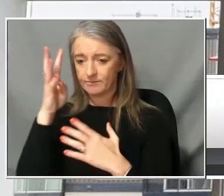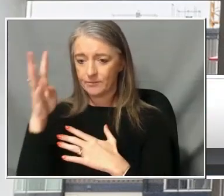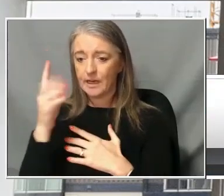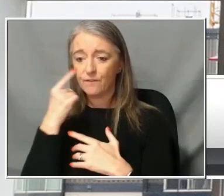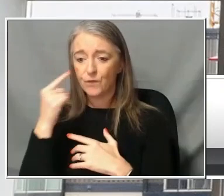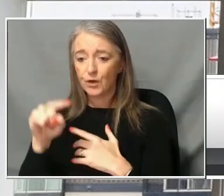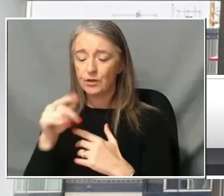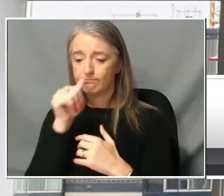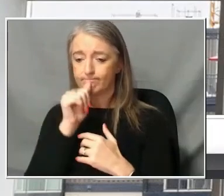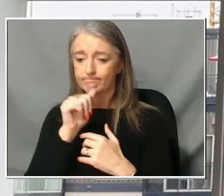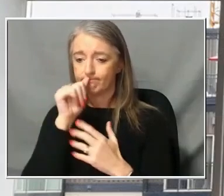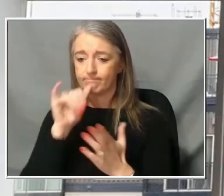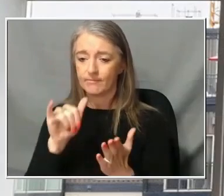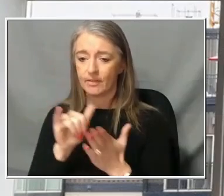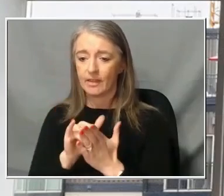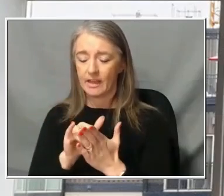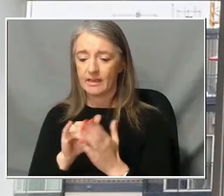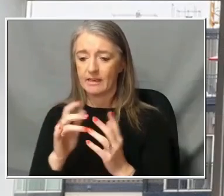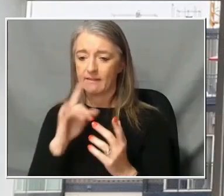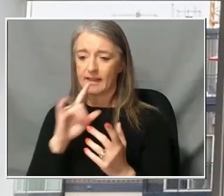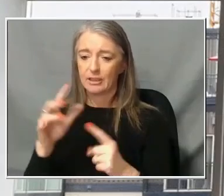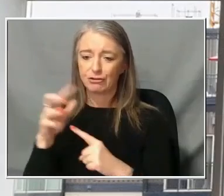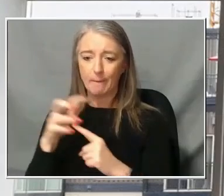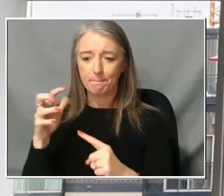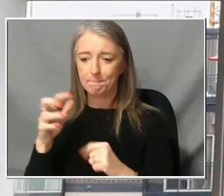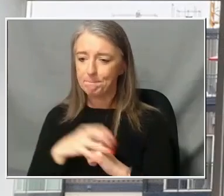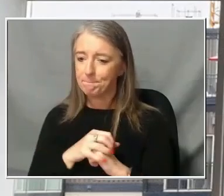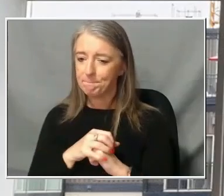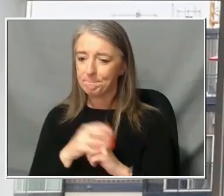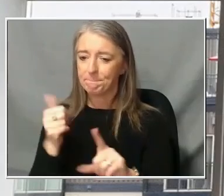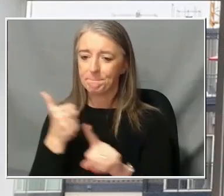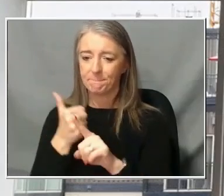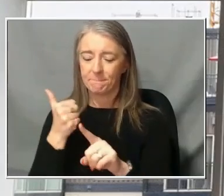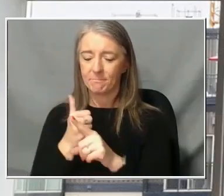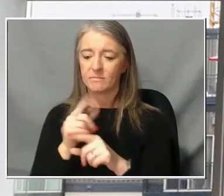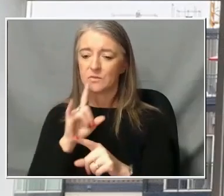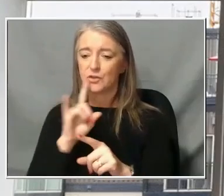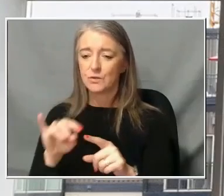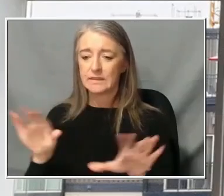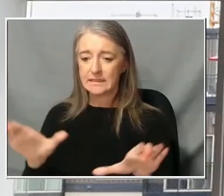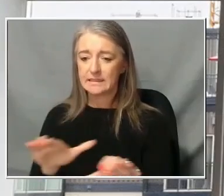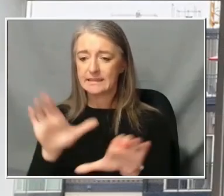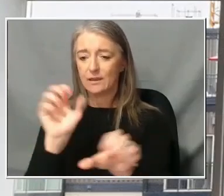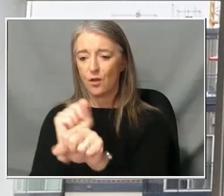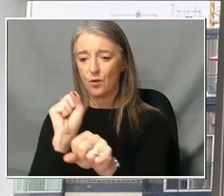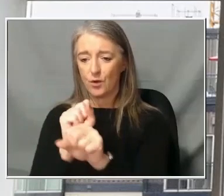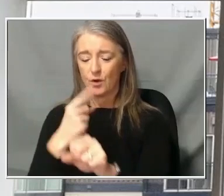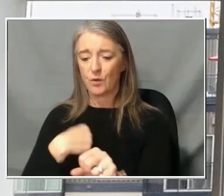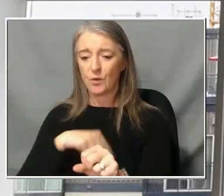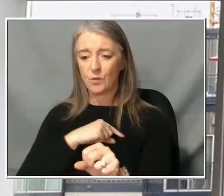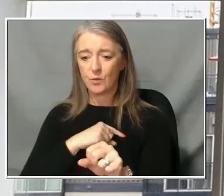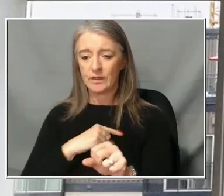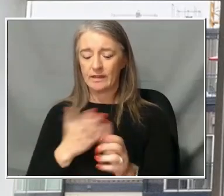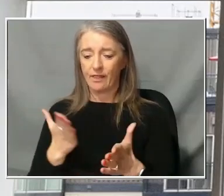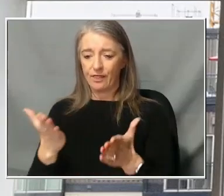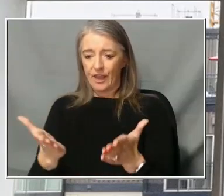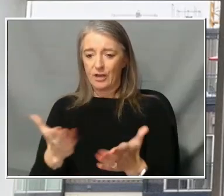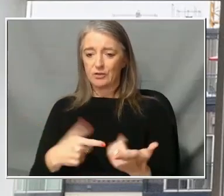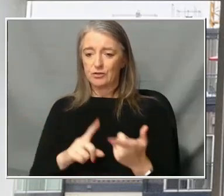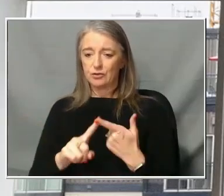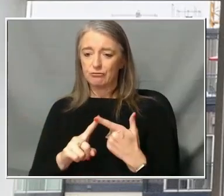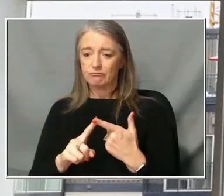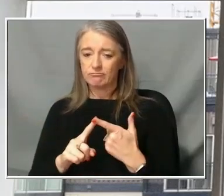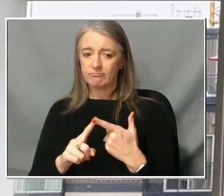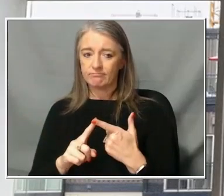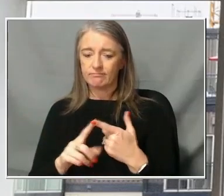and tolerated that like a champ. And you really did all the work. We were just there